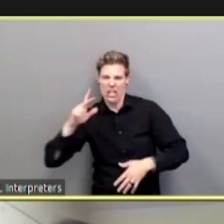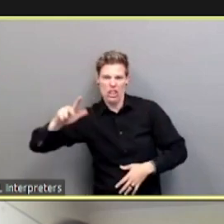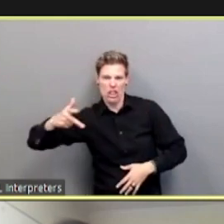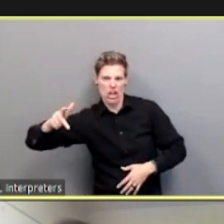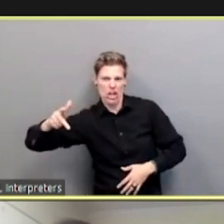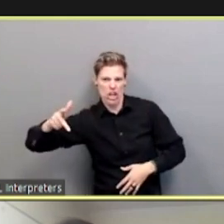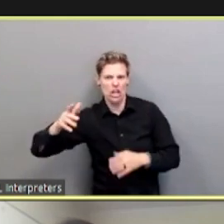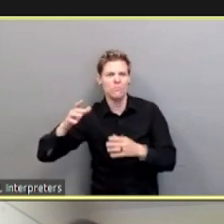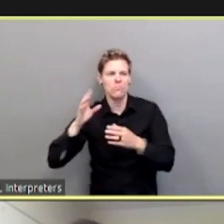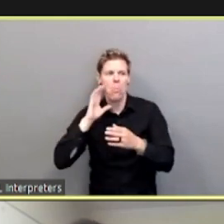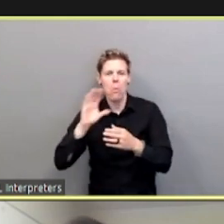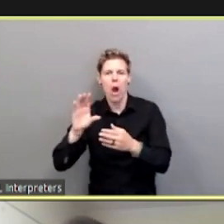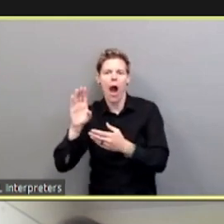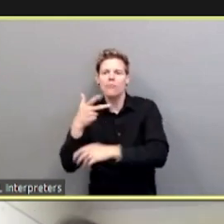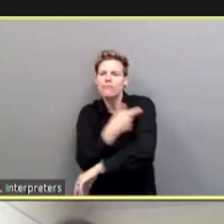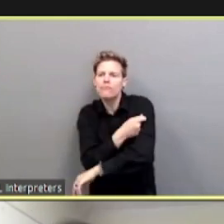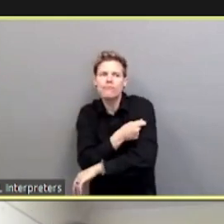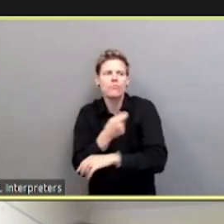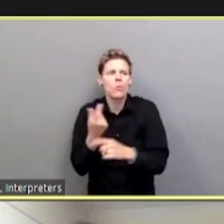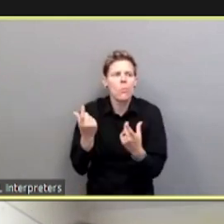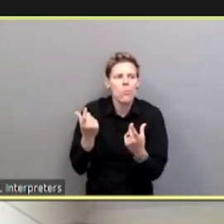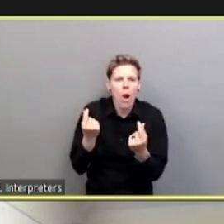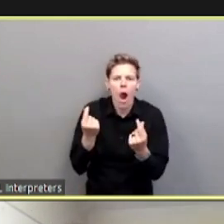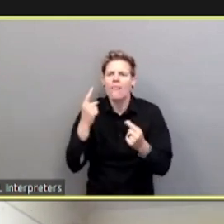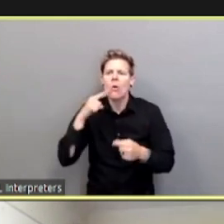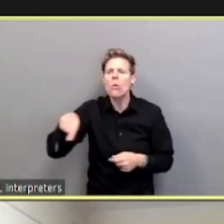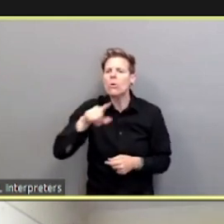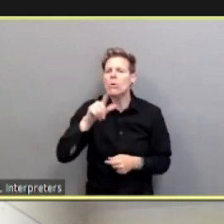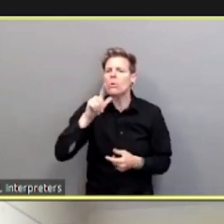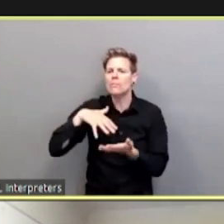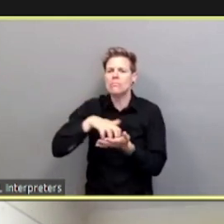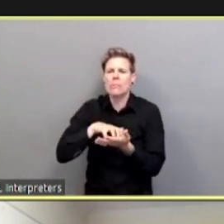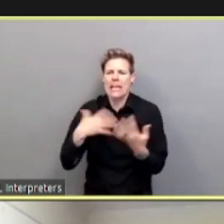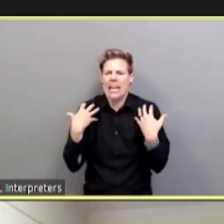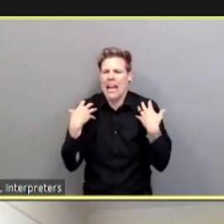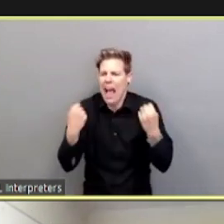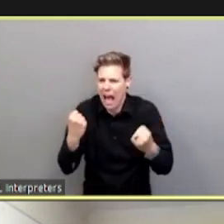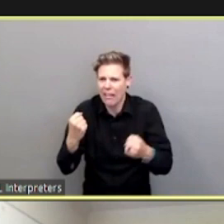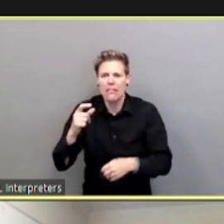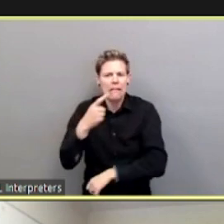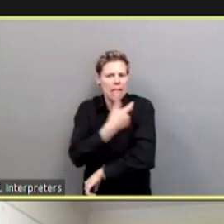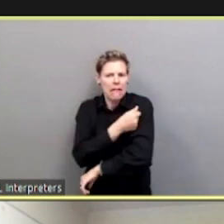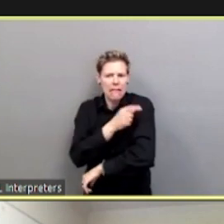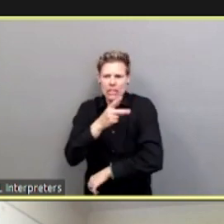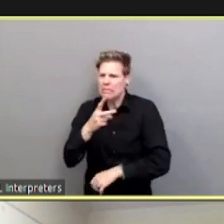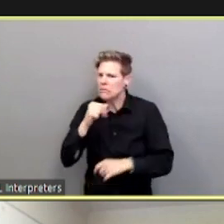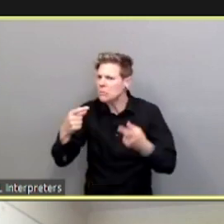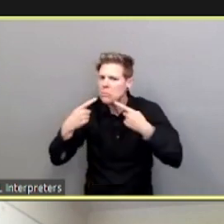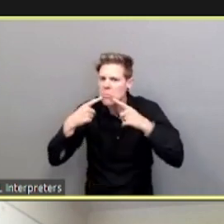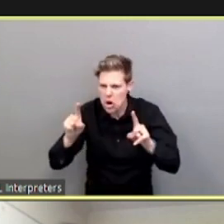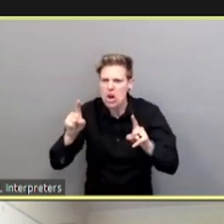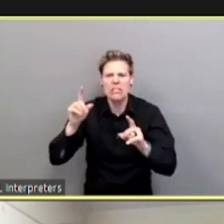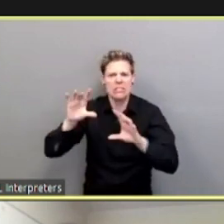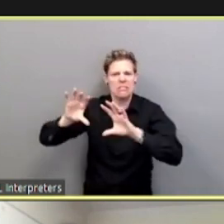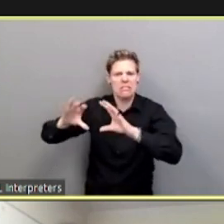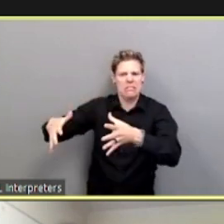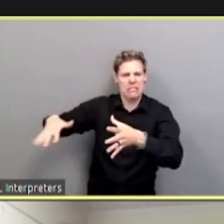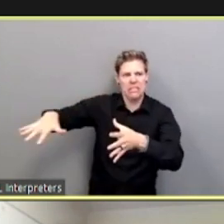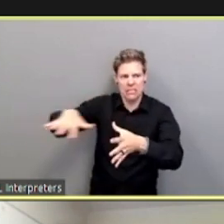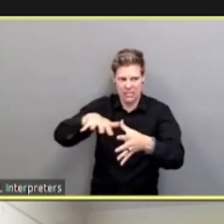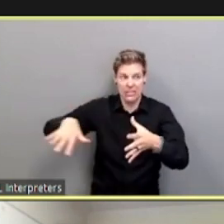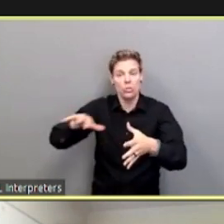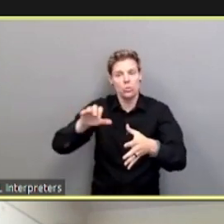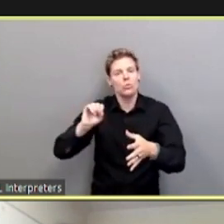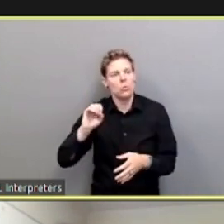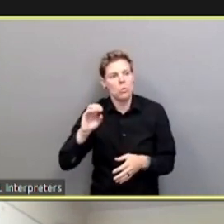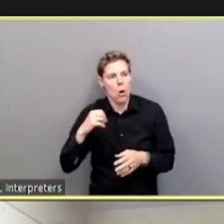good job, everybody. Next slide. We also want to thank all our mobile teams, both our New